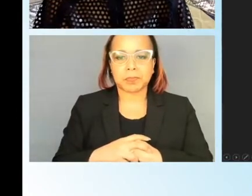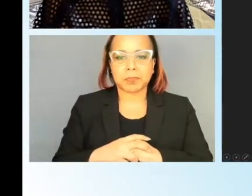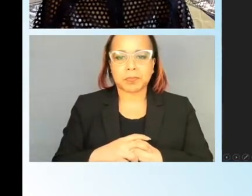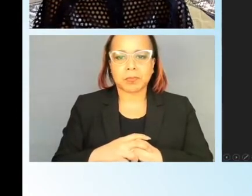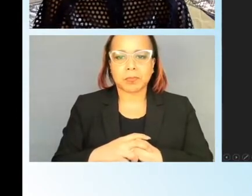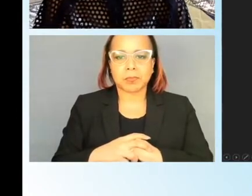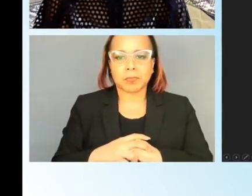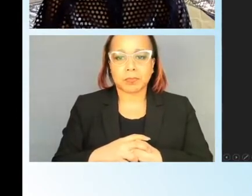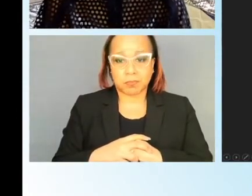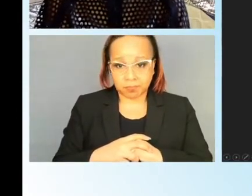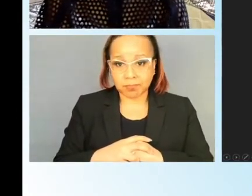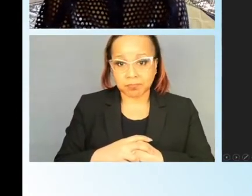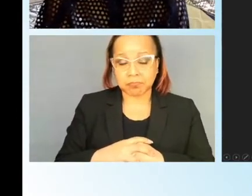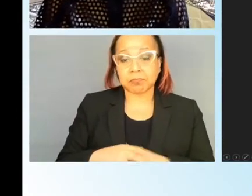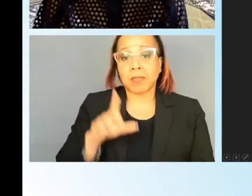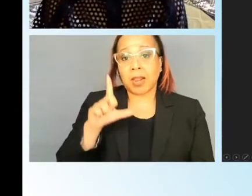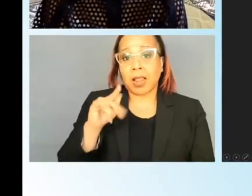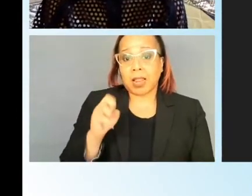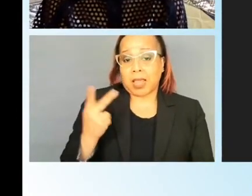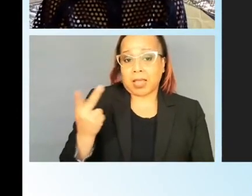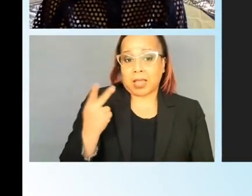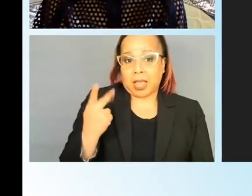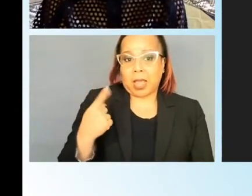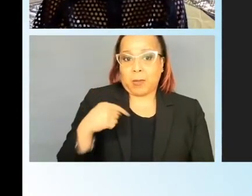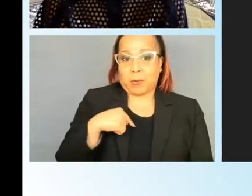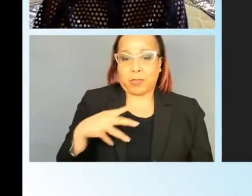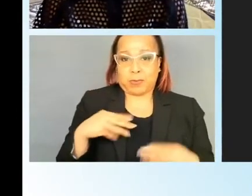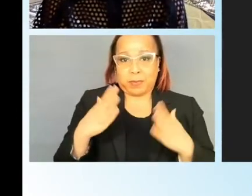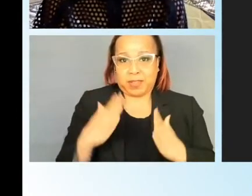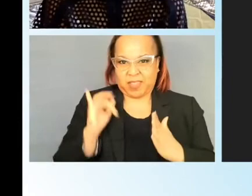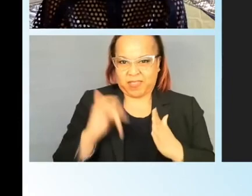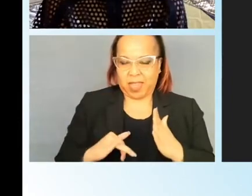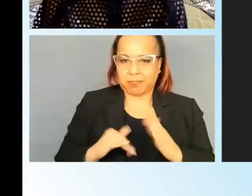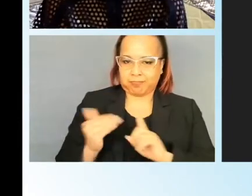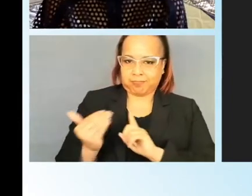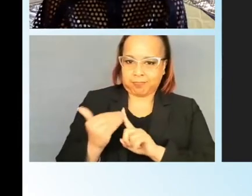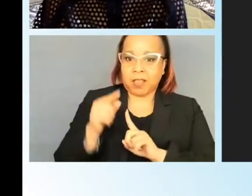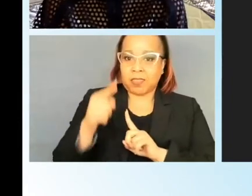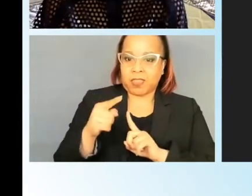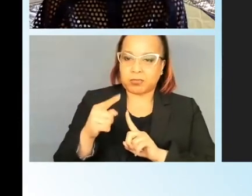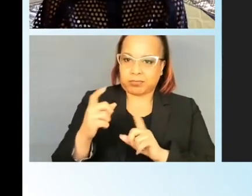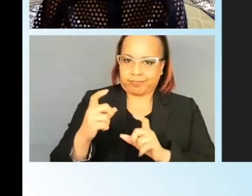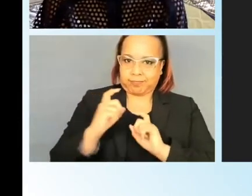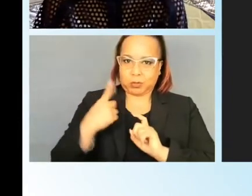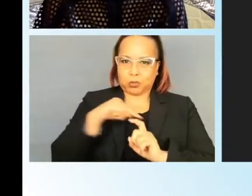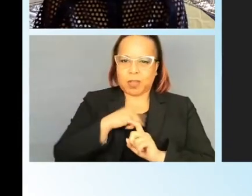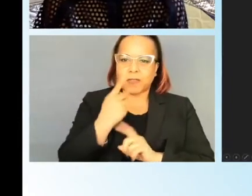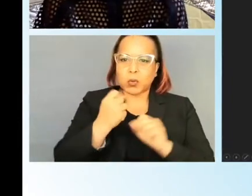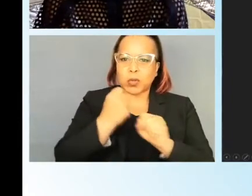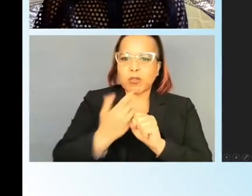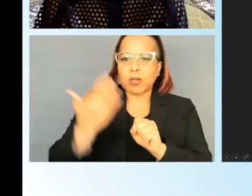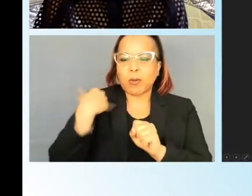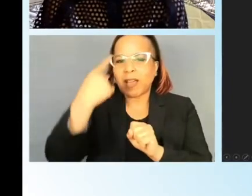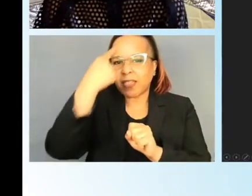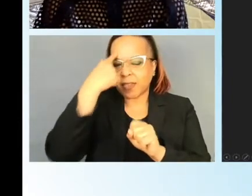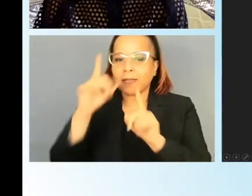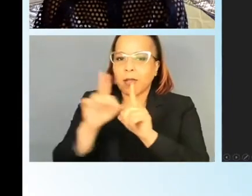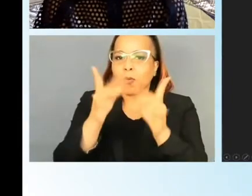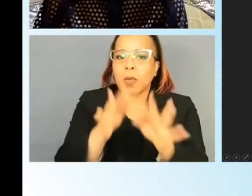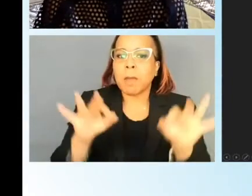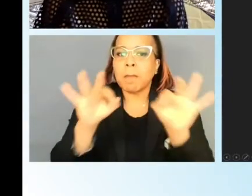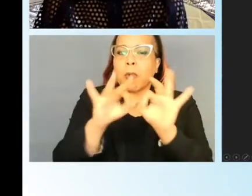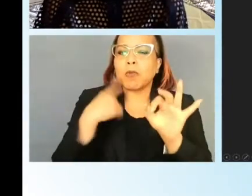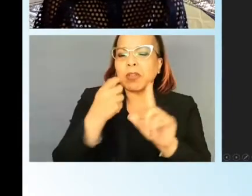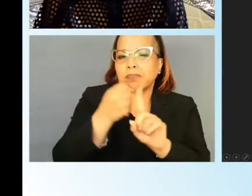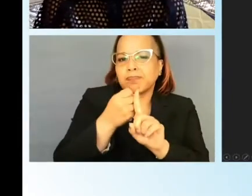So Lake and I were the recipients of the commission. This was awarded to us a few years ago, and I think it's also important that we talk a little bit